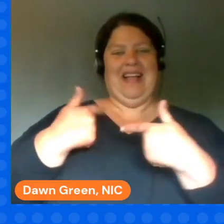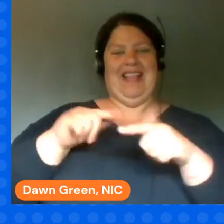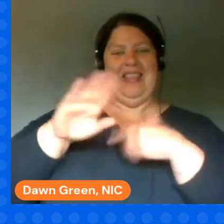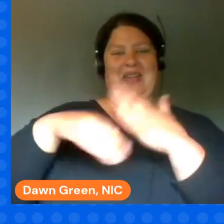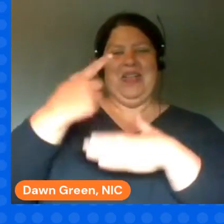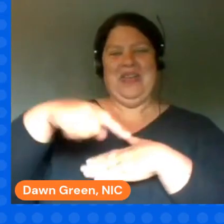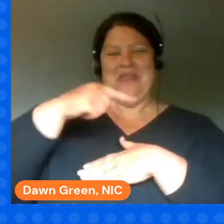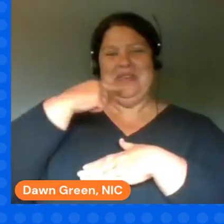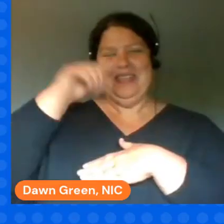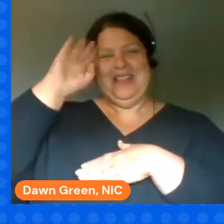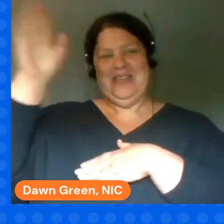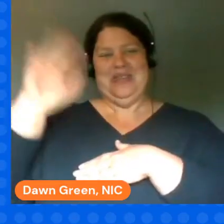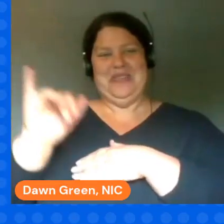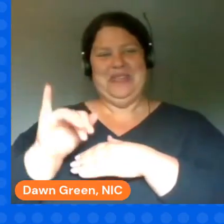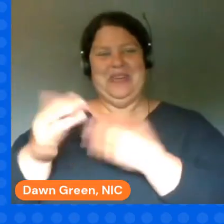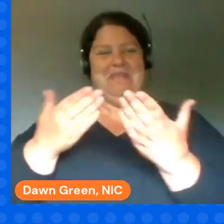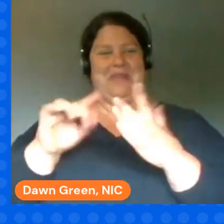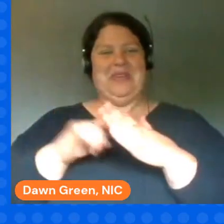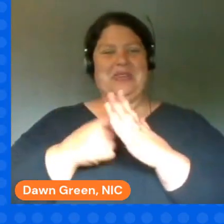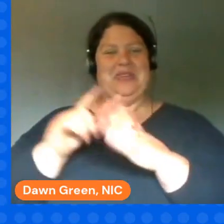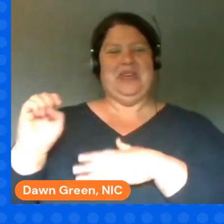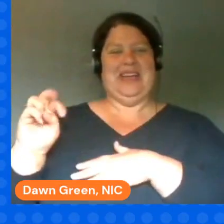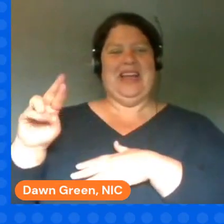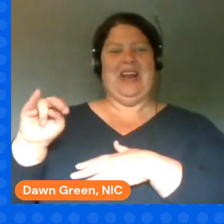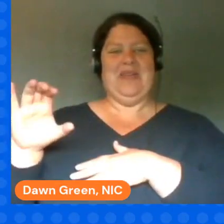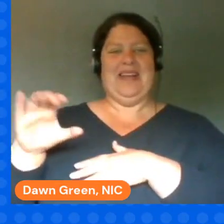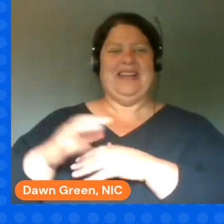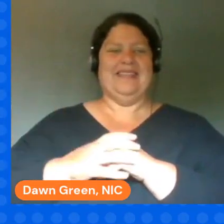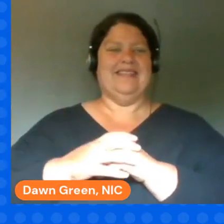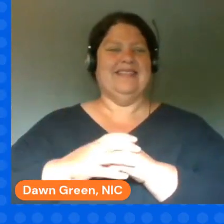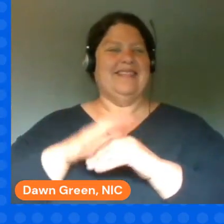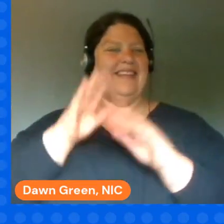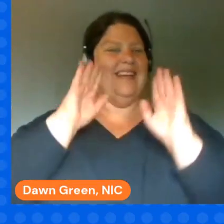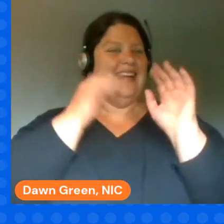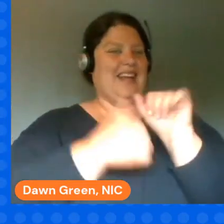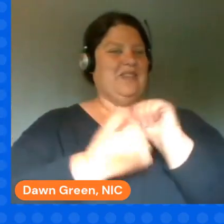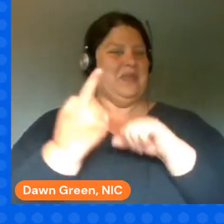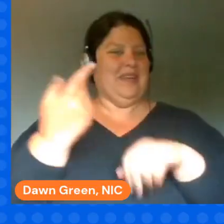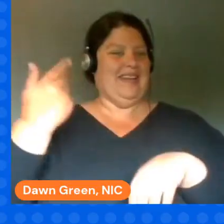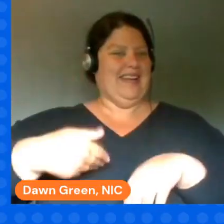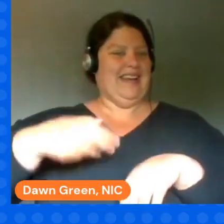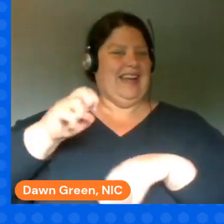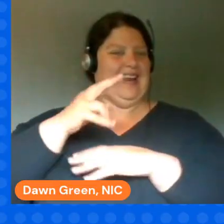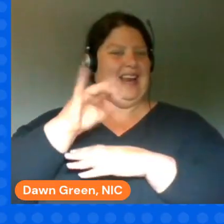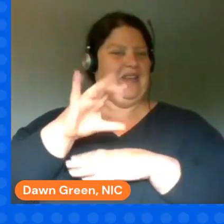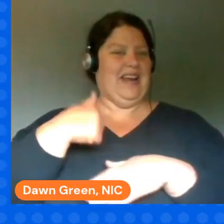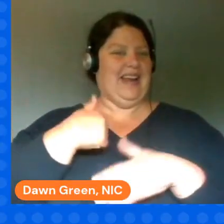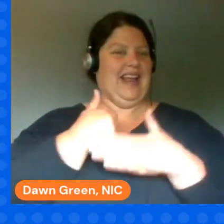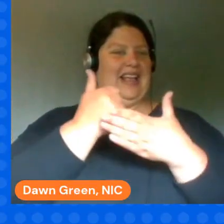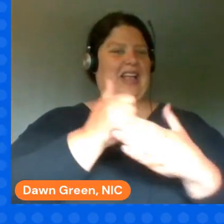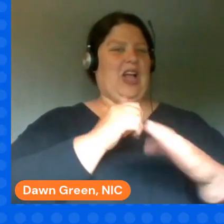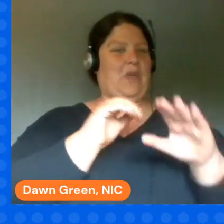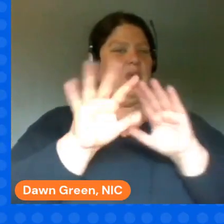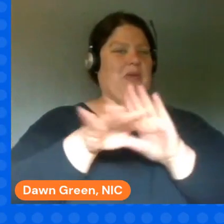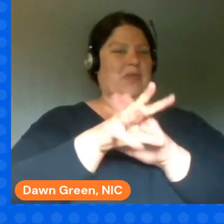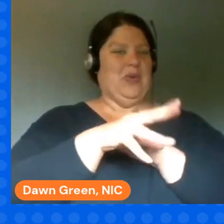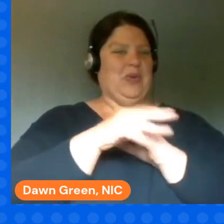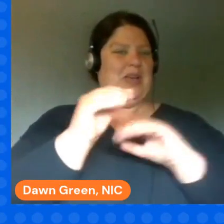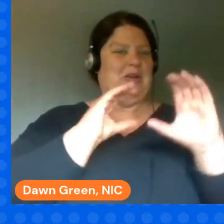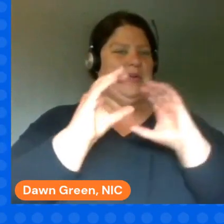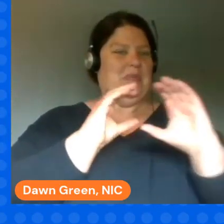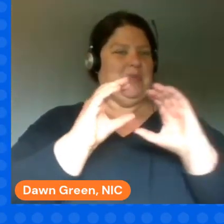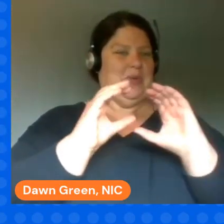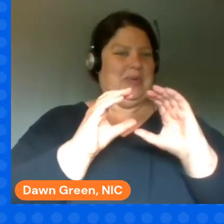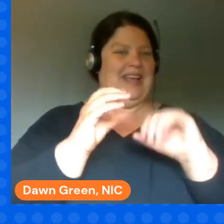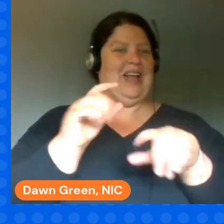too. Maybe you could start with Eric. Hey everyone, I'm Eric. I help with videos and communications on the OctoStudio project,